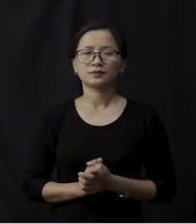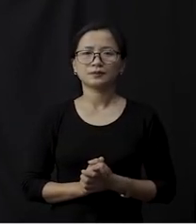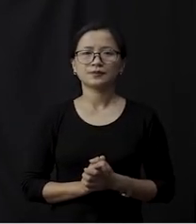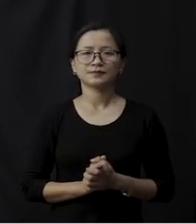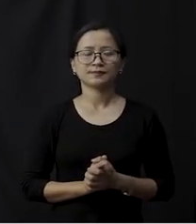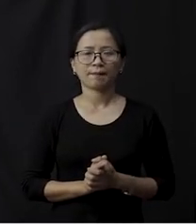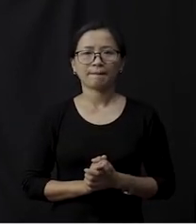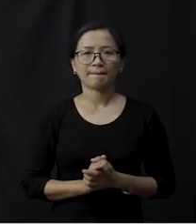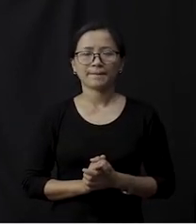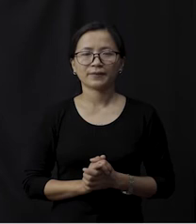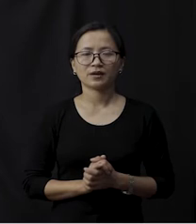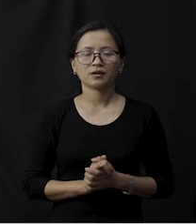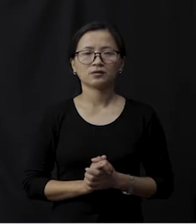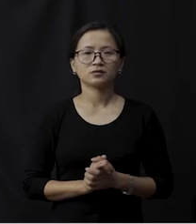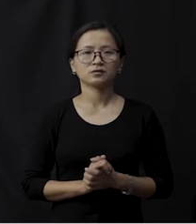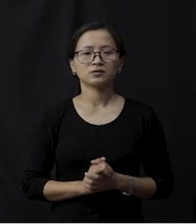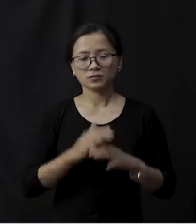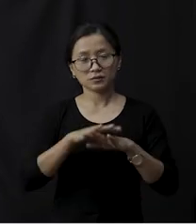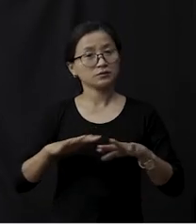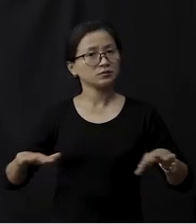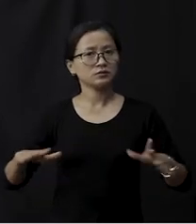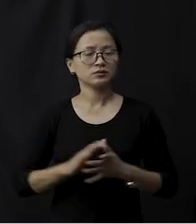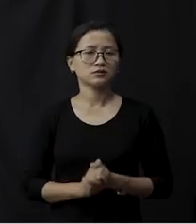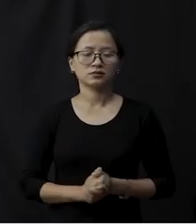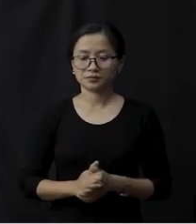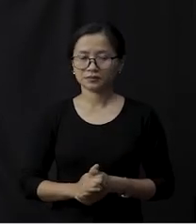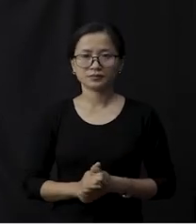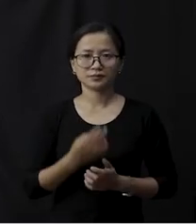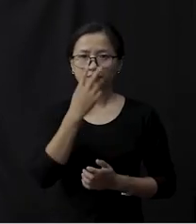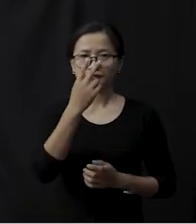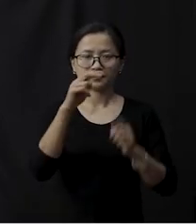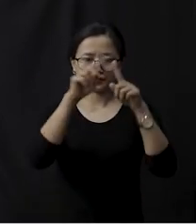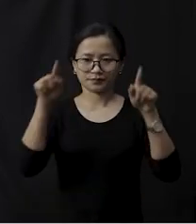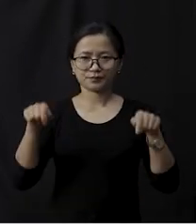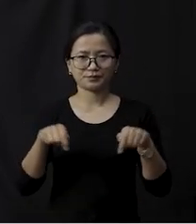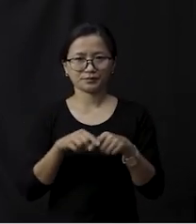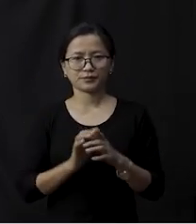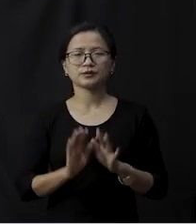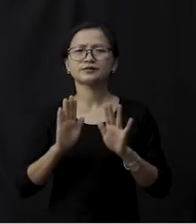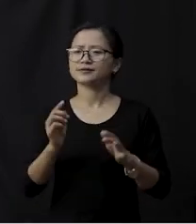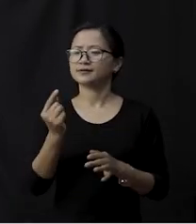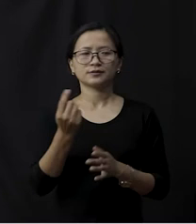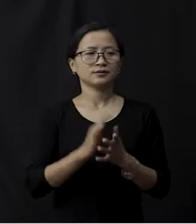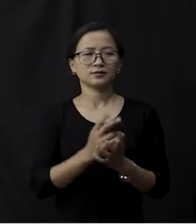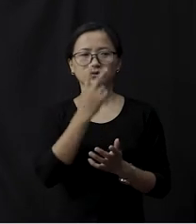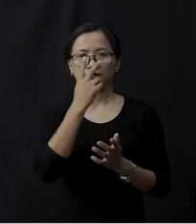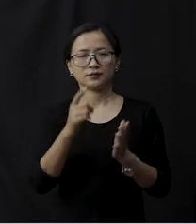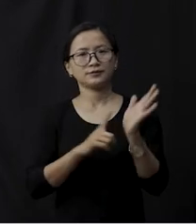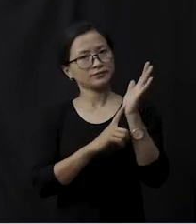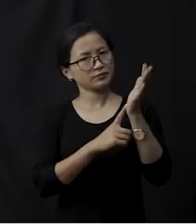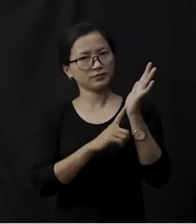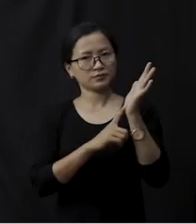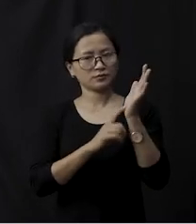S-H-O-O-T-S, okay? So students, here we can see this is a leaf, right? This